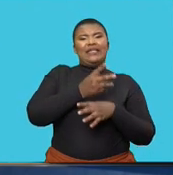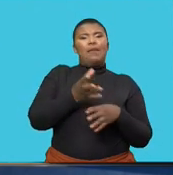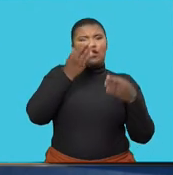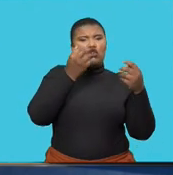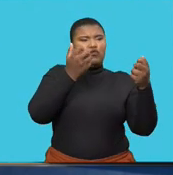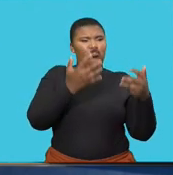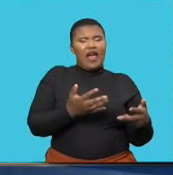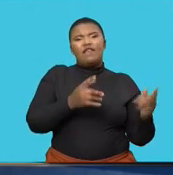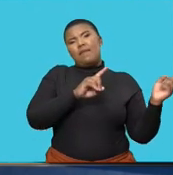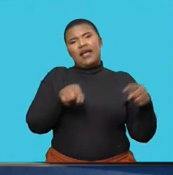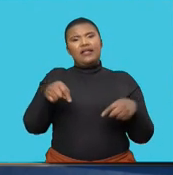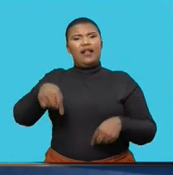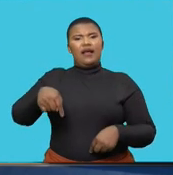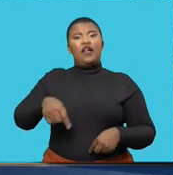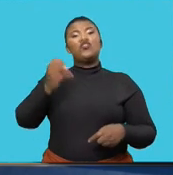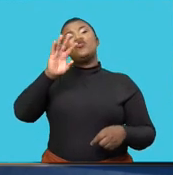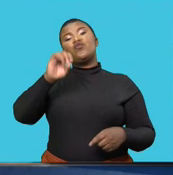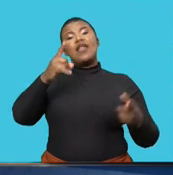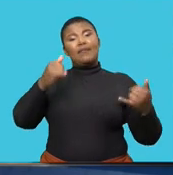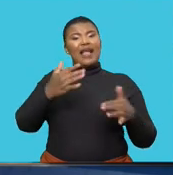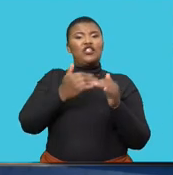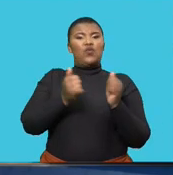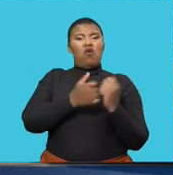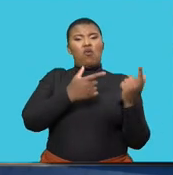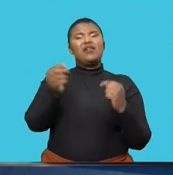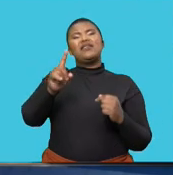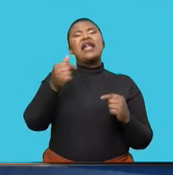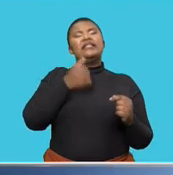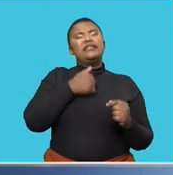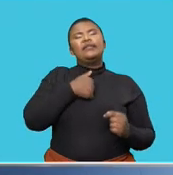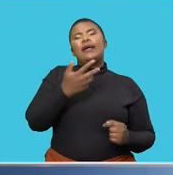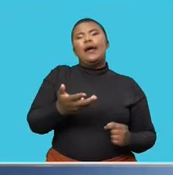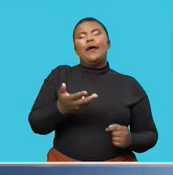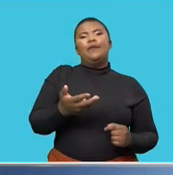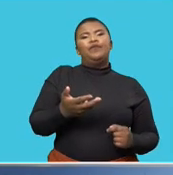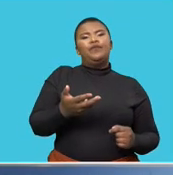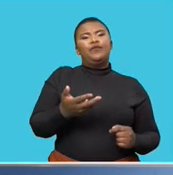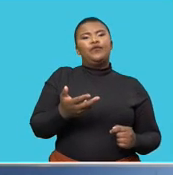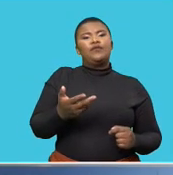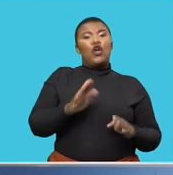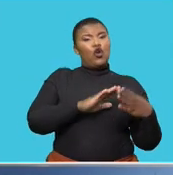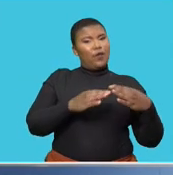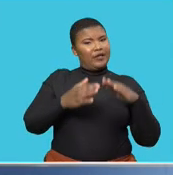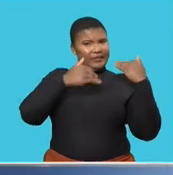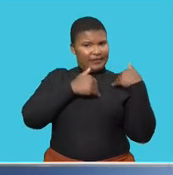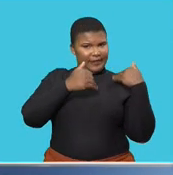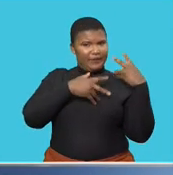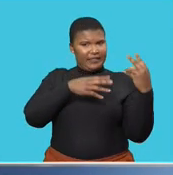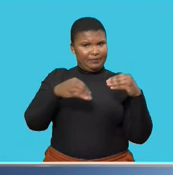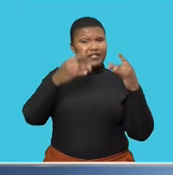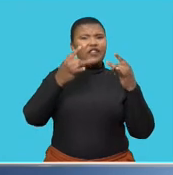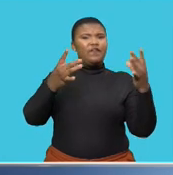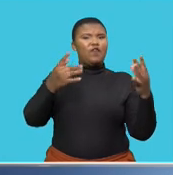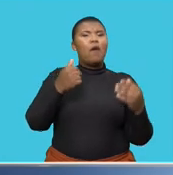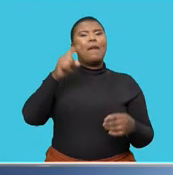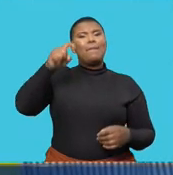le babalethela. So I campaign le yanamhlanje yokuthi I community safety ibhizi izobatshe ukuthi